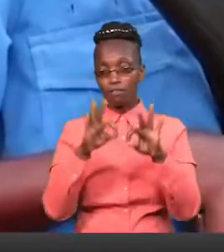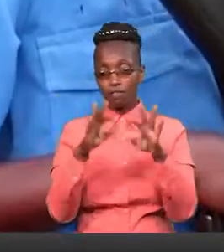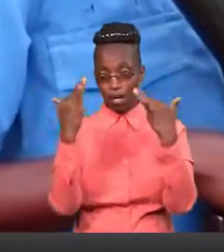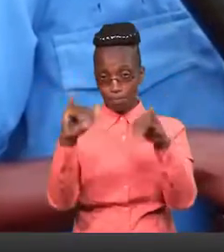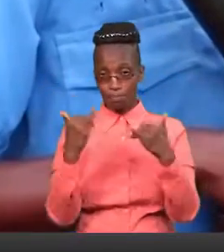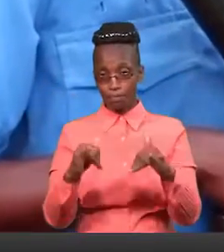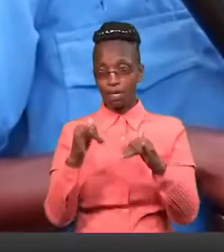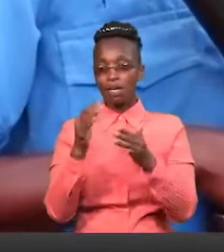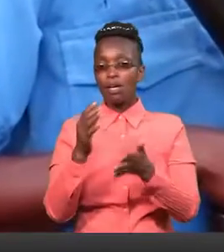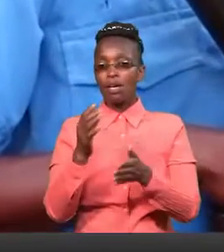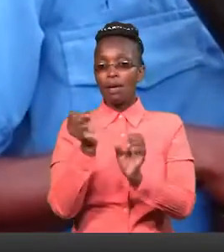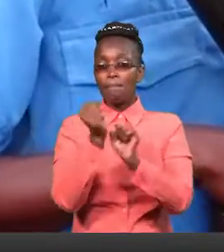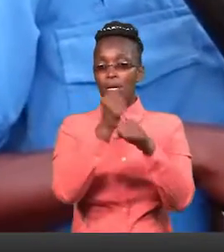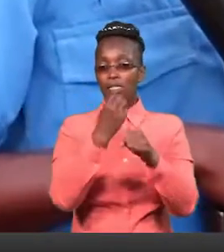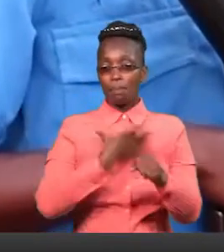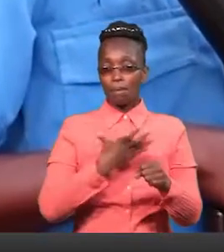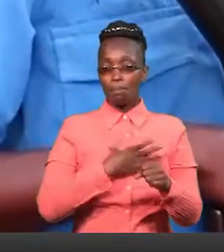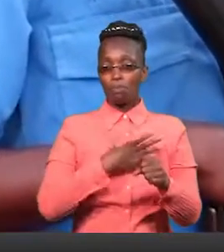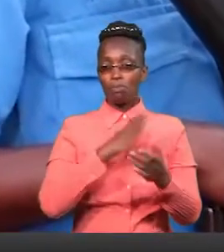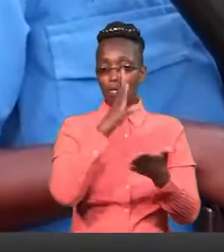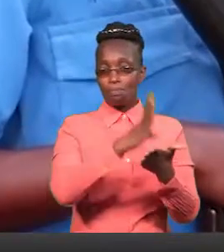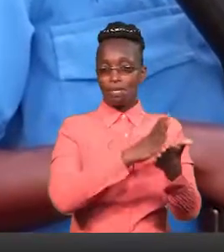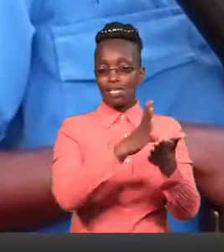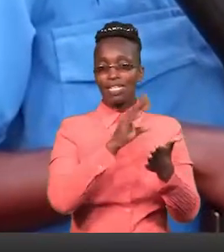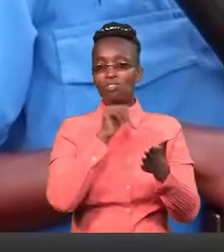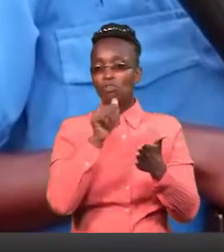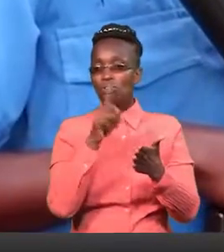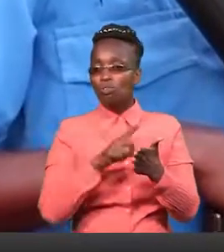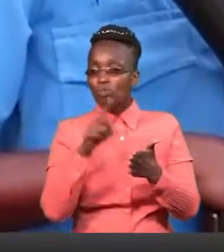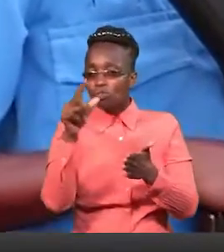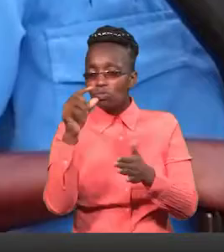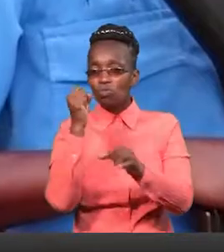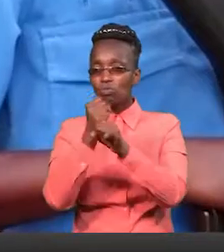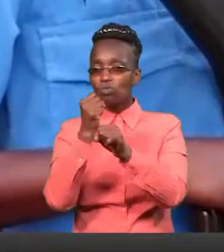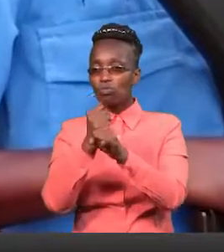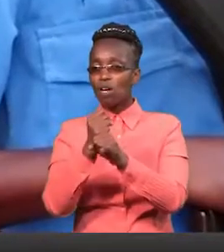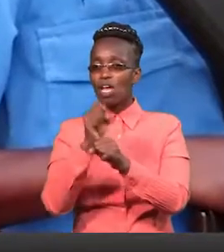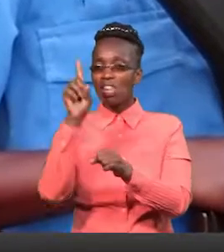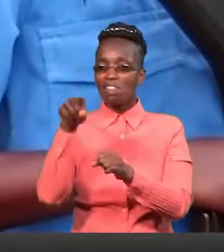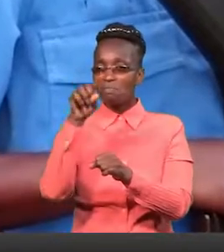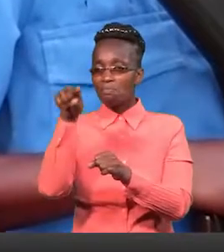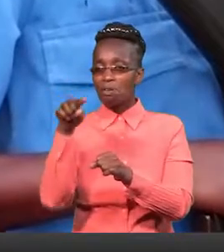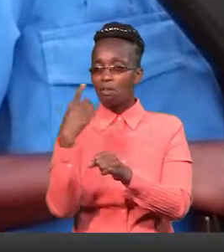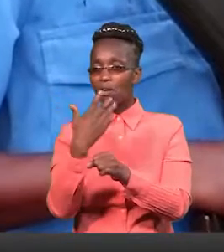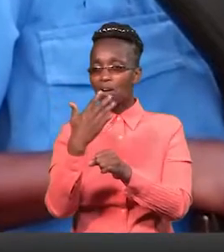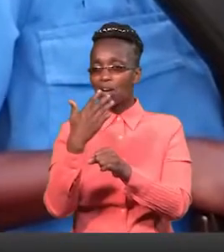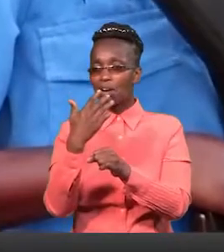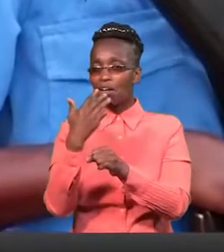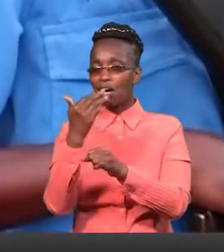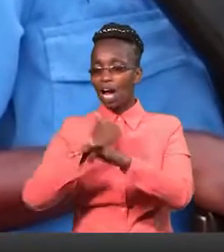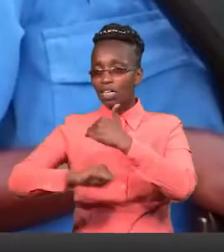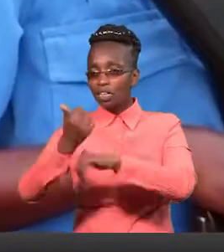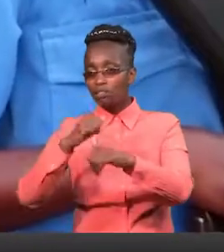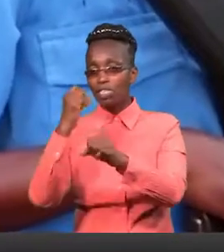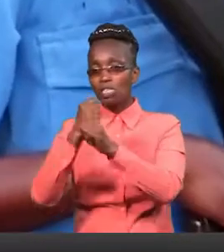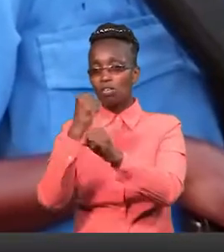they don't go doing the things that they normally do. We have a big problem here of our young people chewing